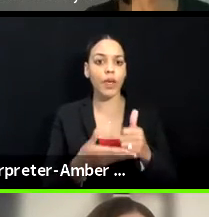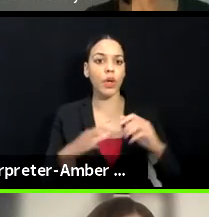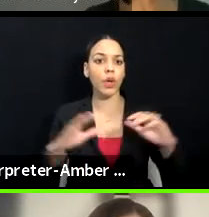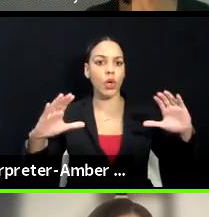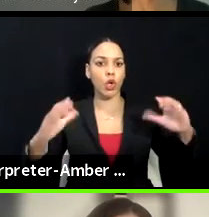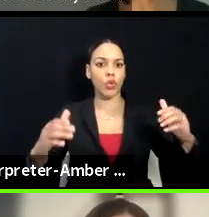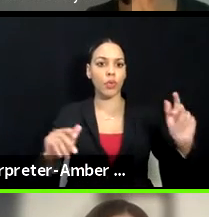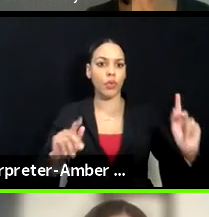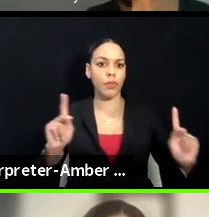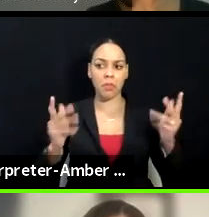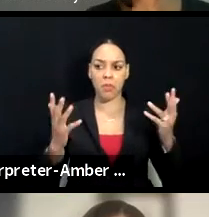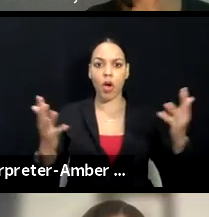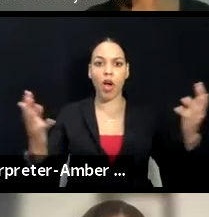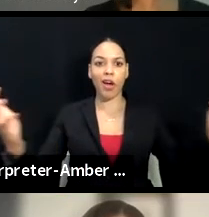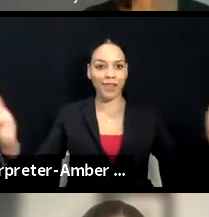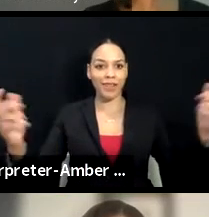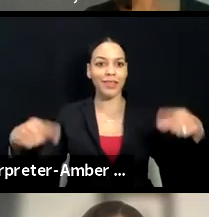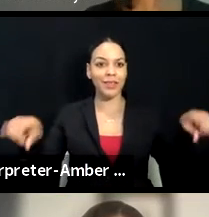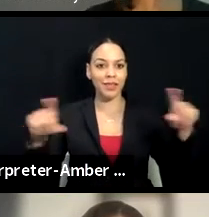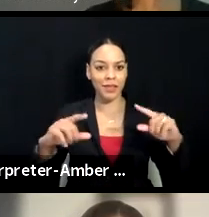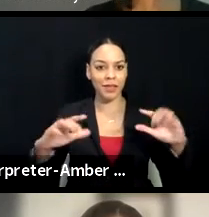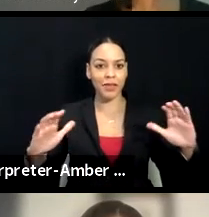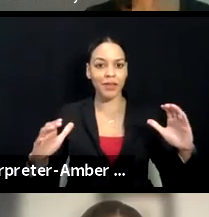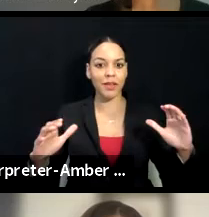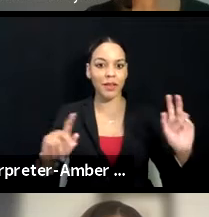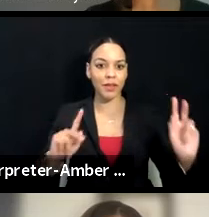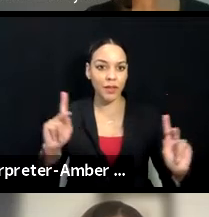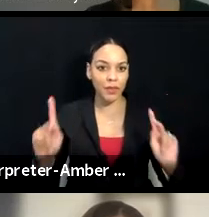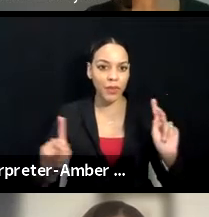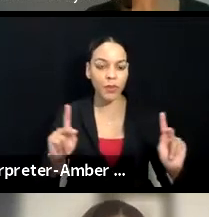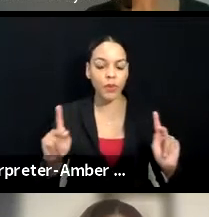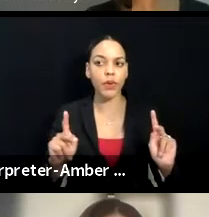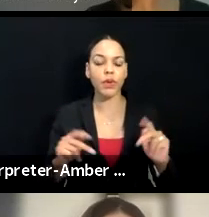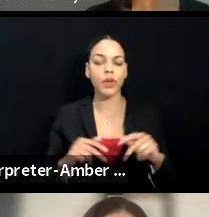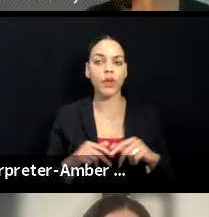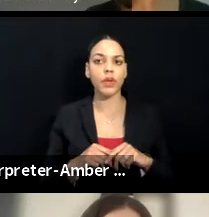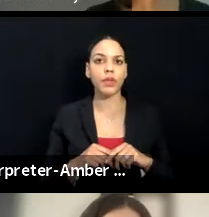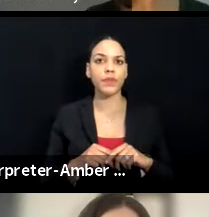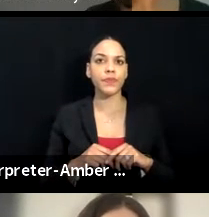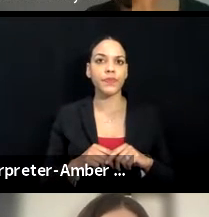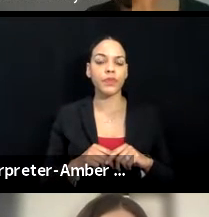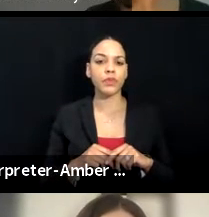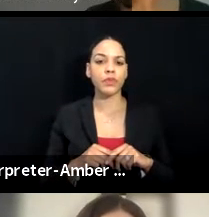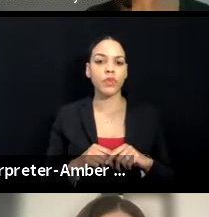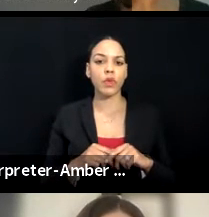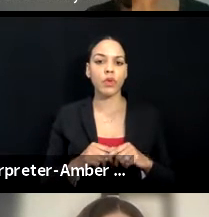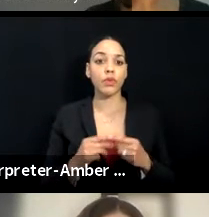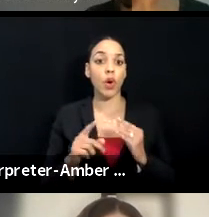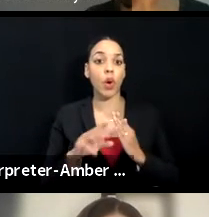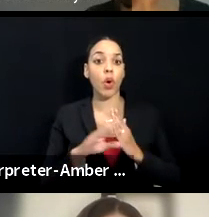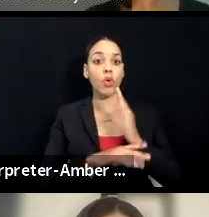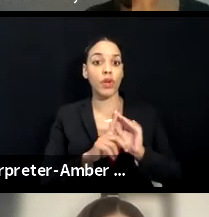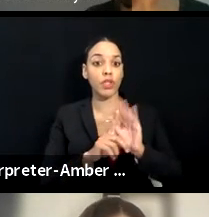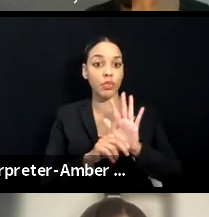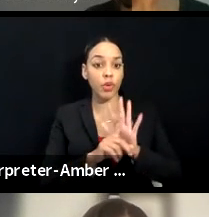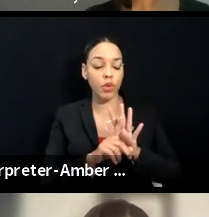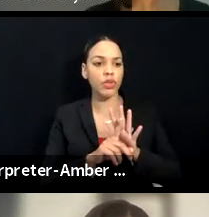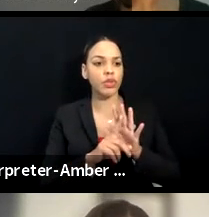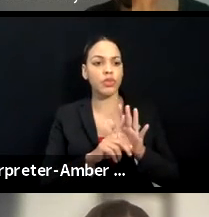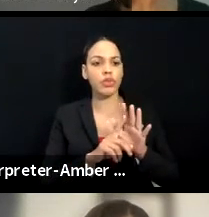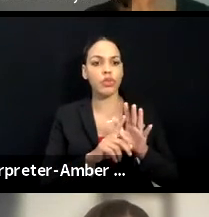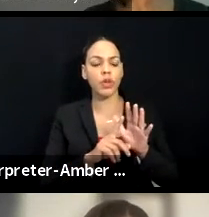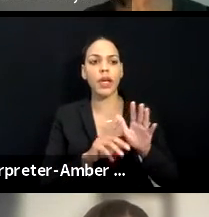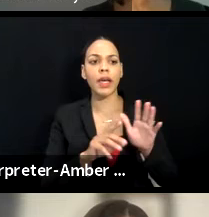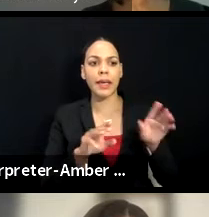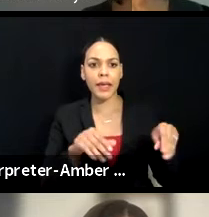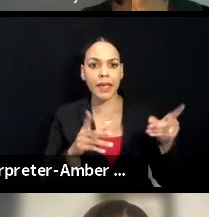people, an audience, and enlarged and overexposure, getting them to build empathy and